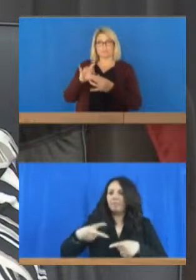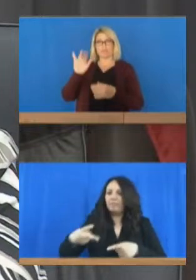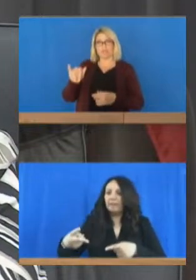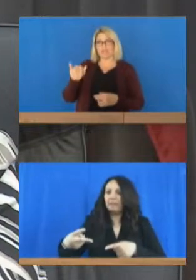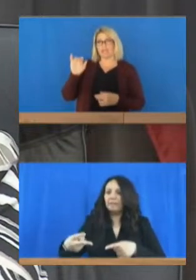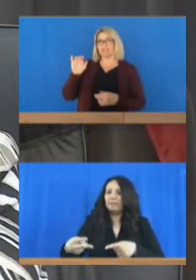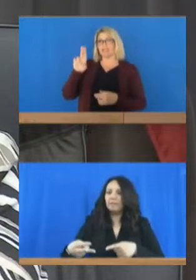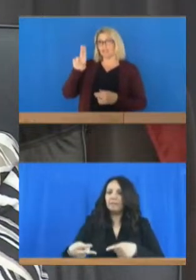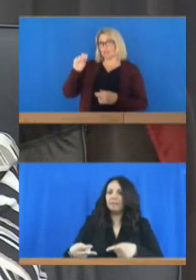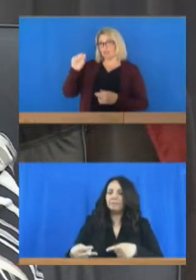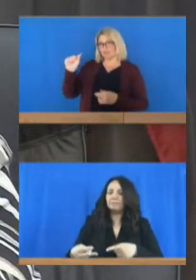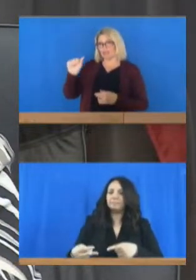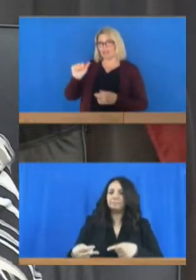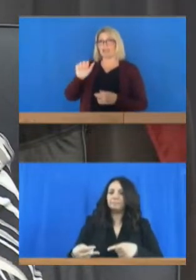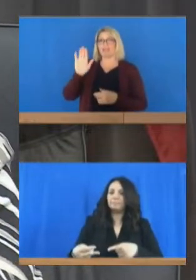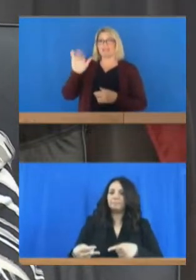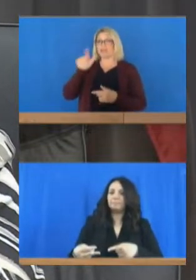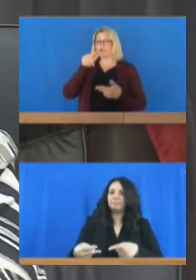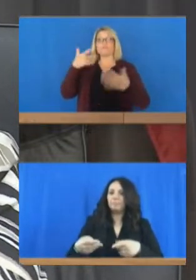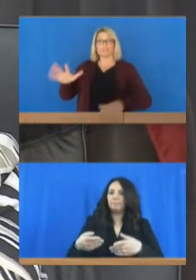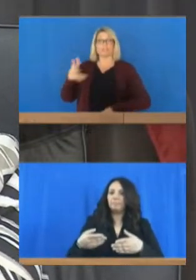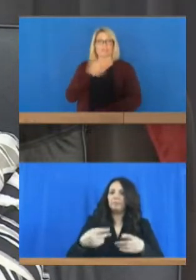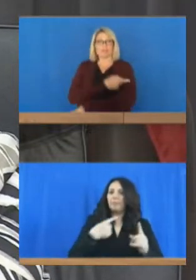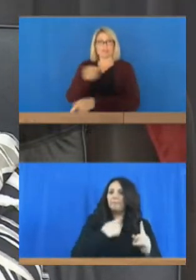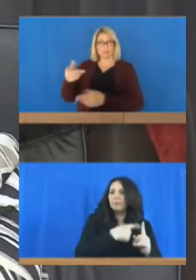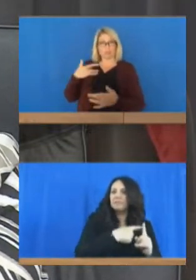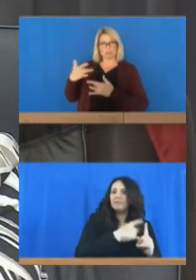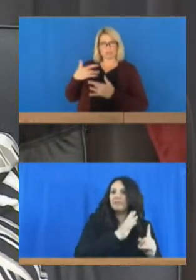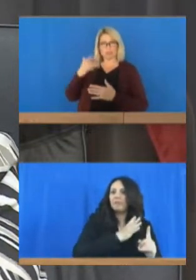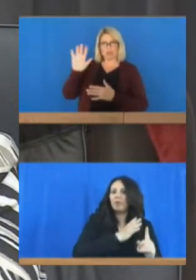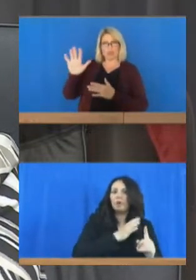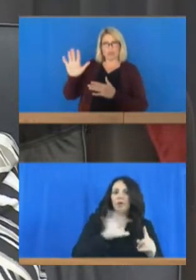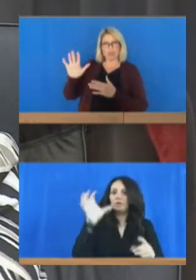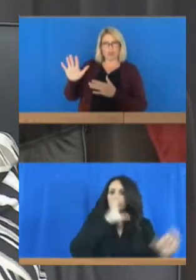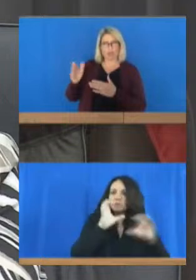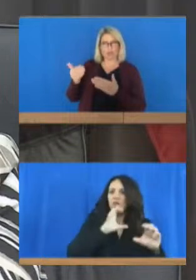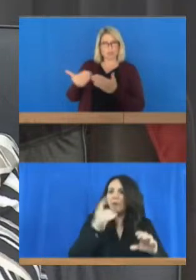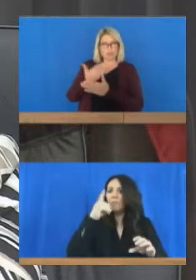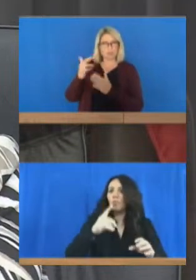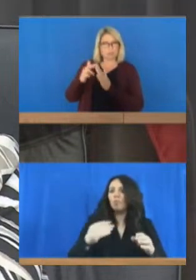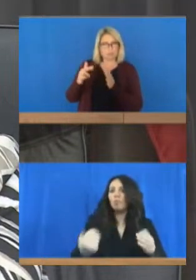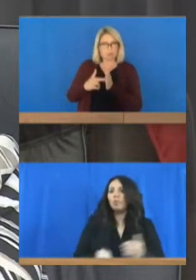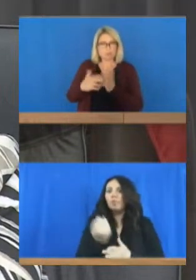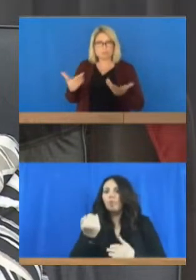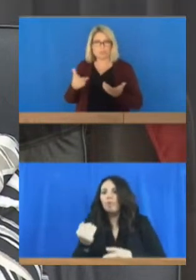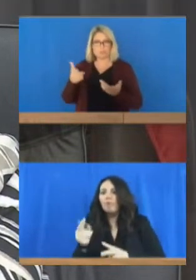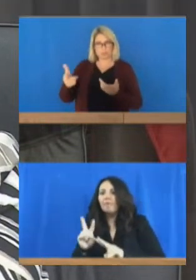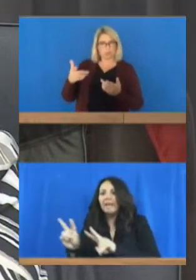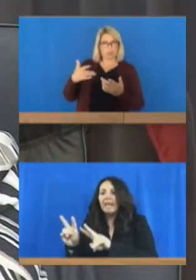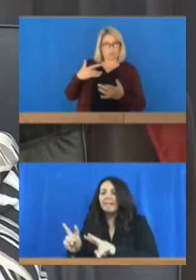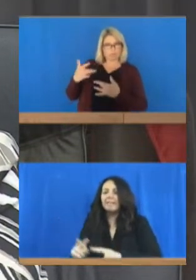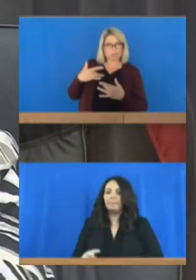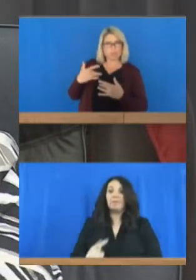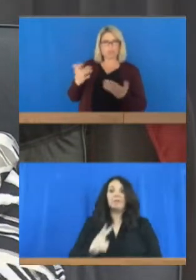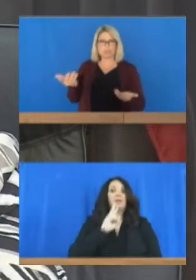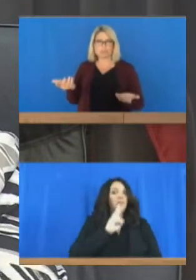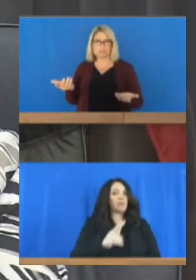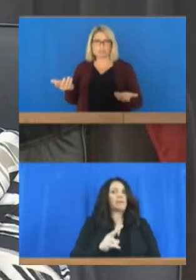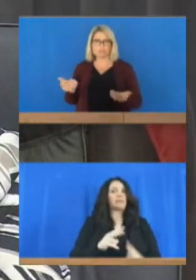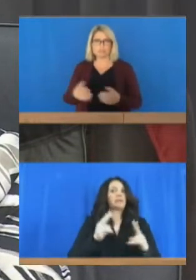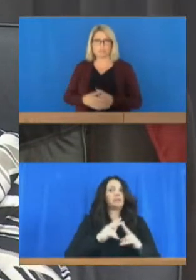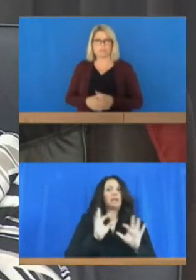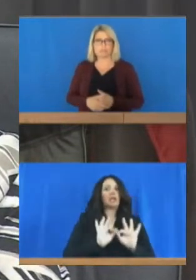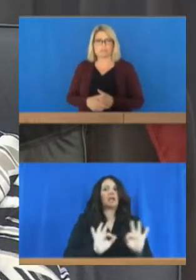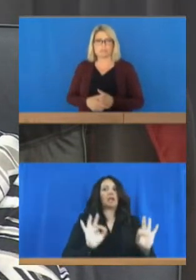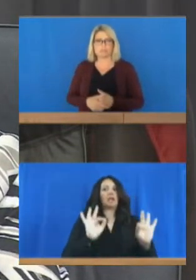designed for U.S. citizens, and we are in Canada. We have a different situation. We have different epidemiology, and certainly here in New Brunswick, we've had a totally different